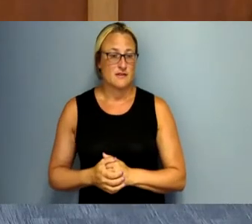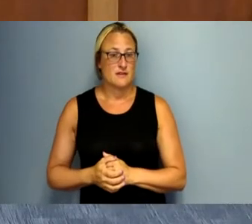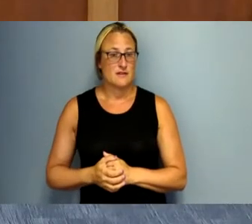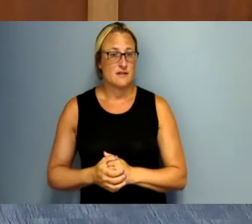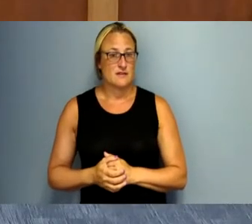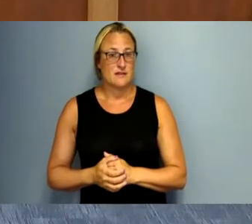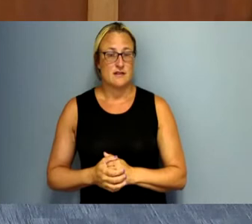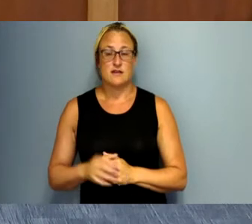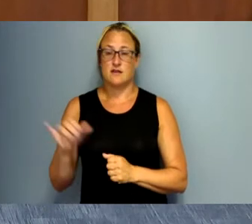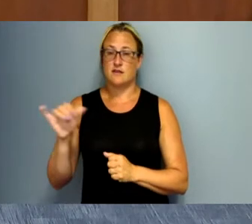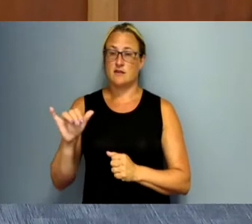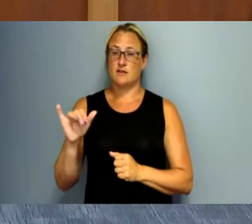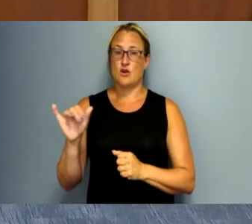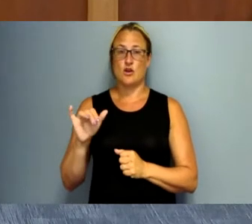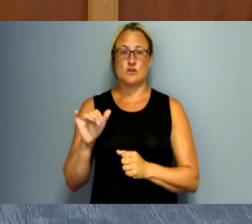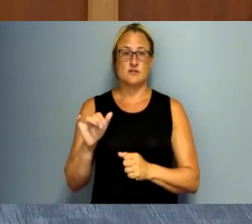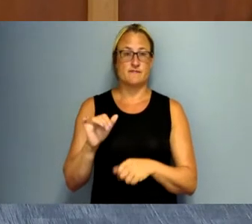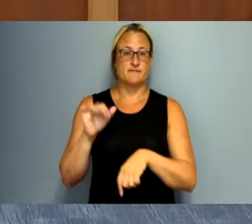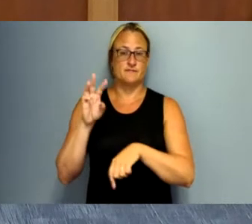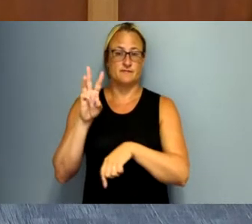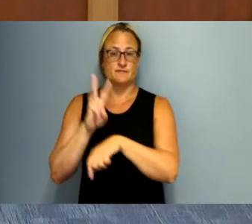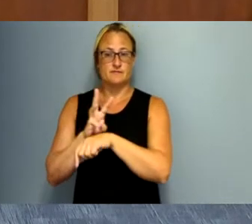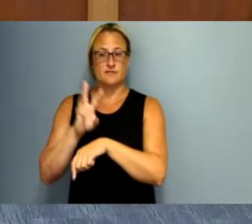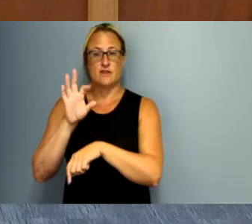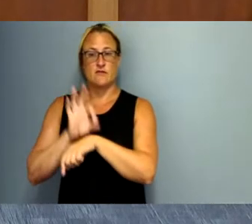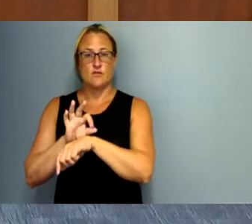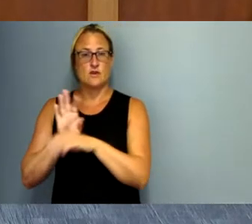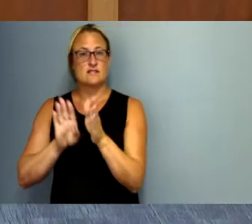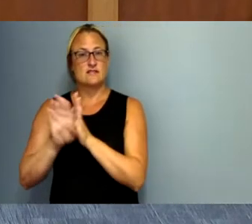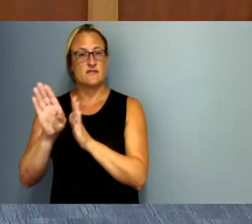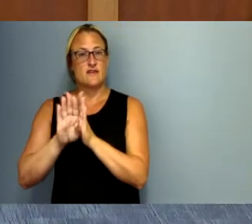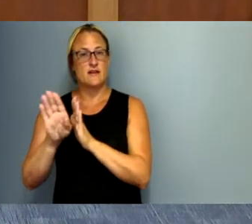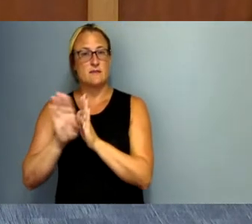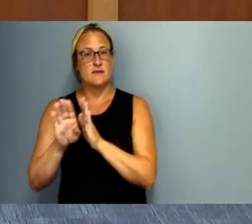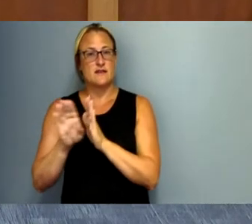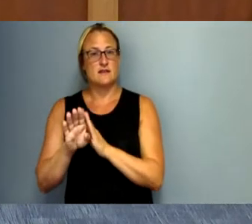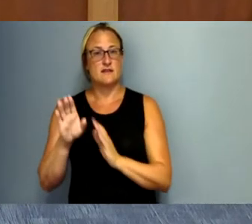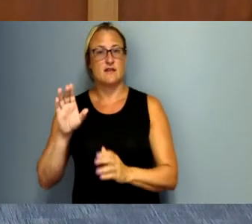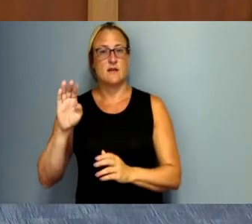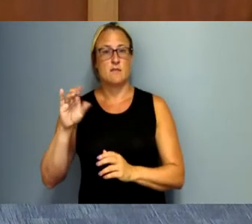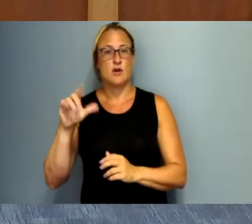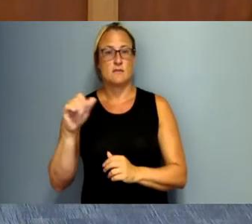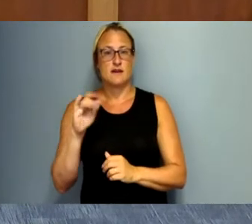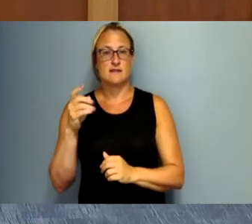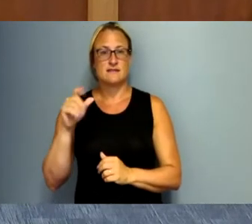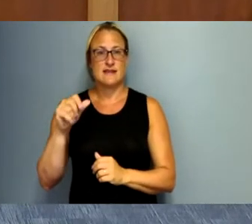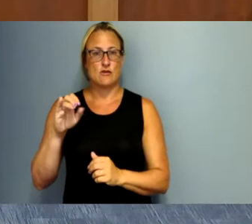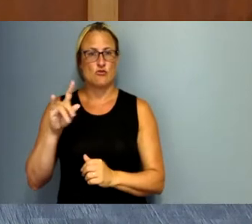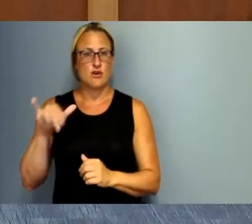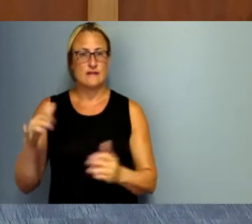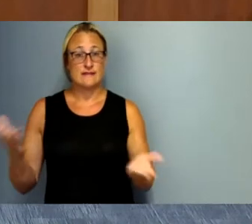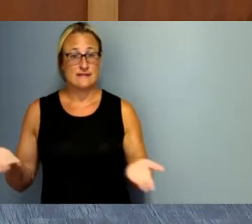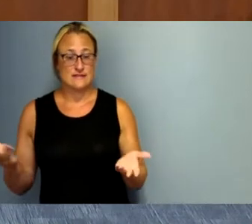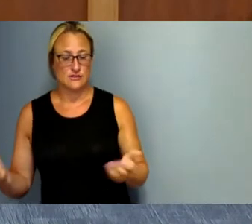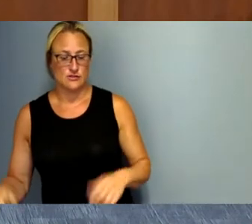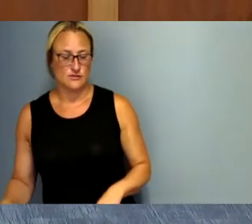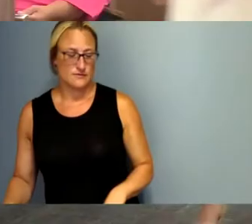I also have Workforce and Economic Development, Farber Specialty Vehicles. Diana Crawley's here.